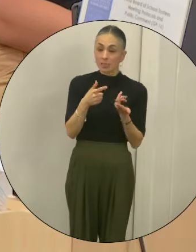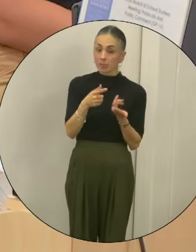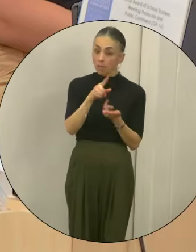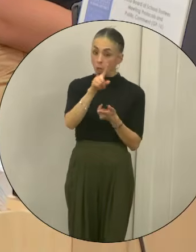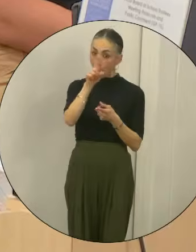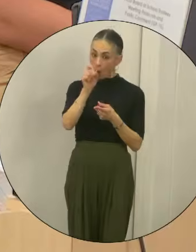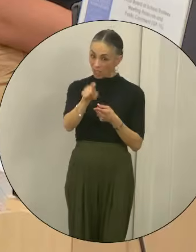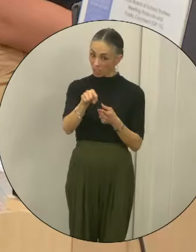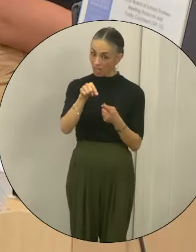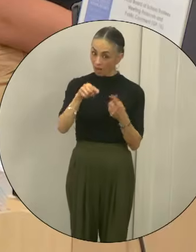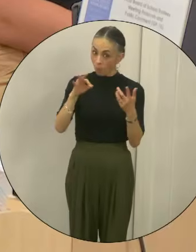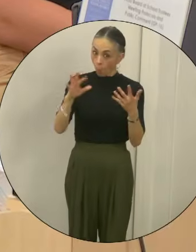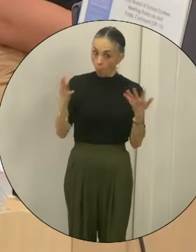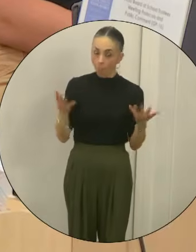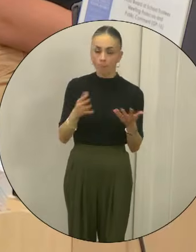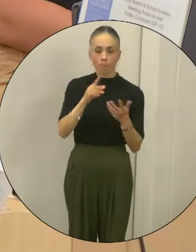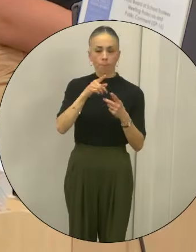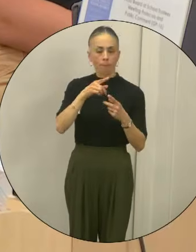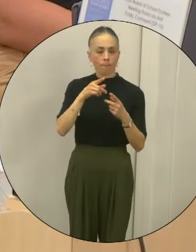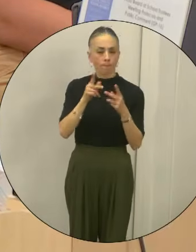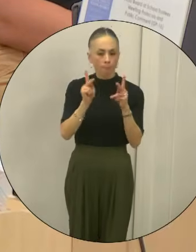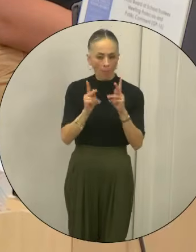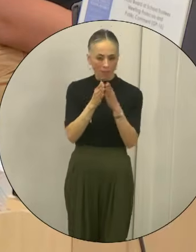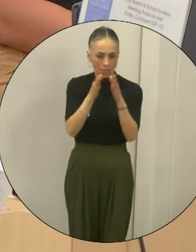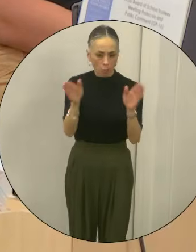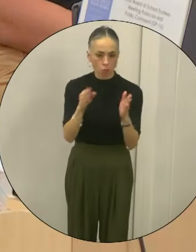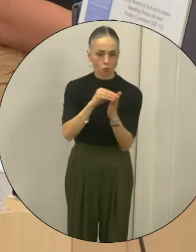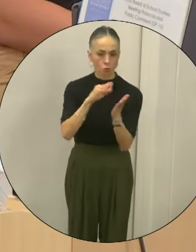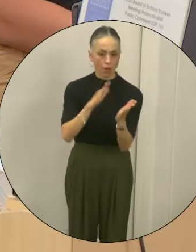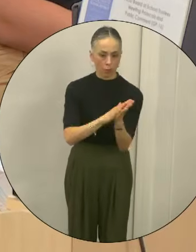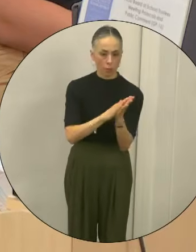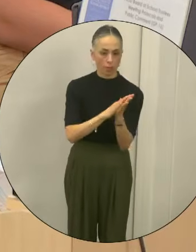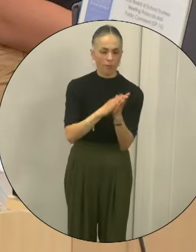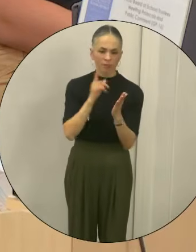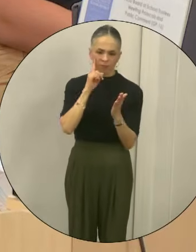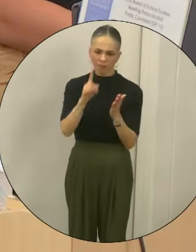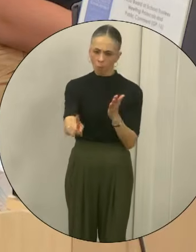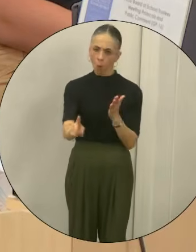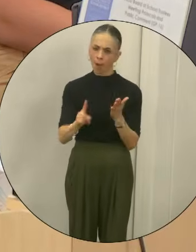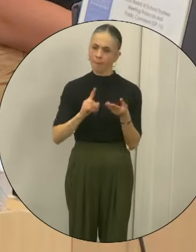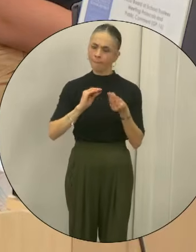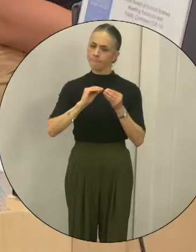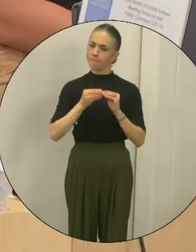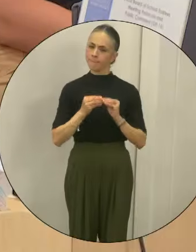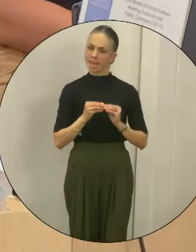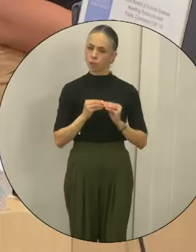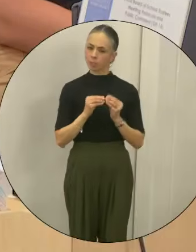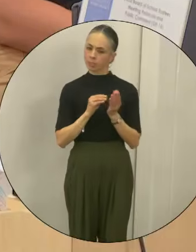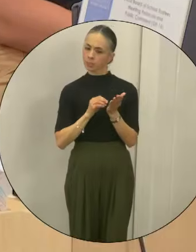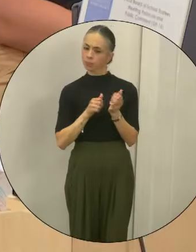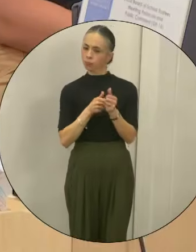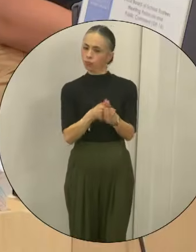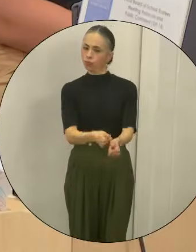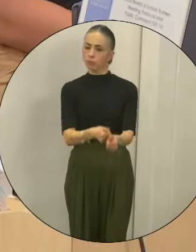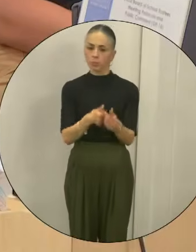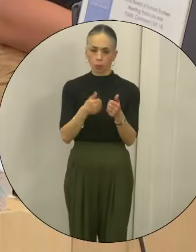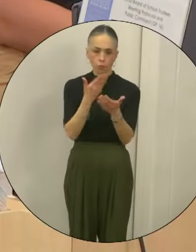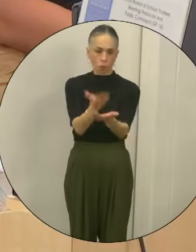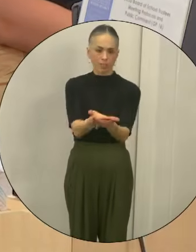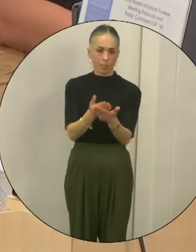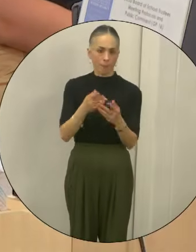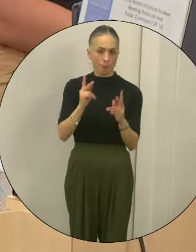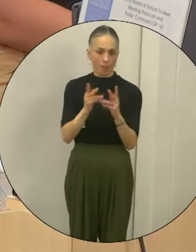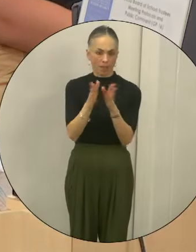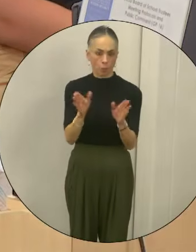question of public record independently and viably for metrics to prove to the public what you guys are doing. I can't